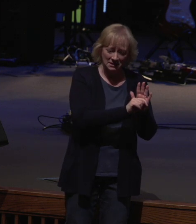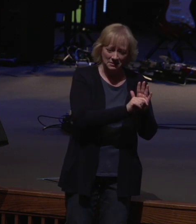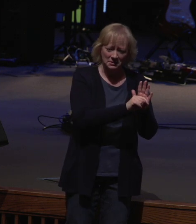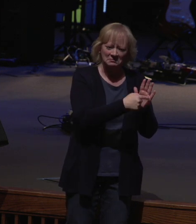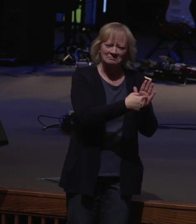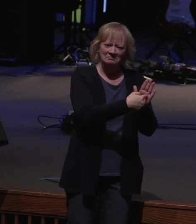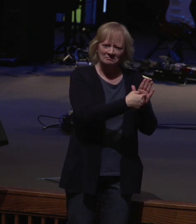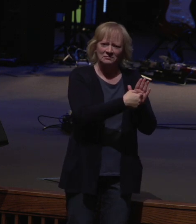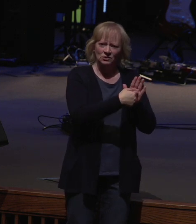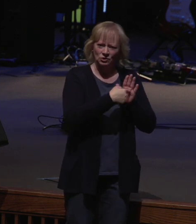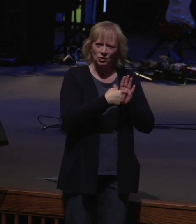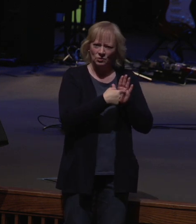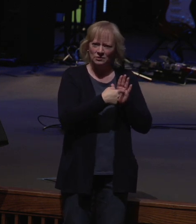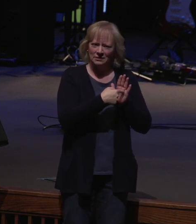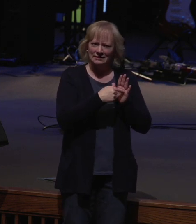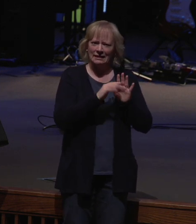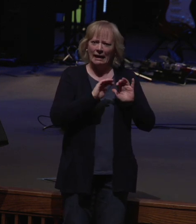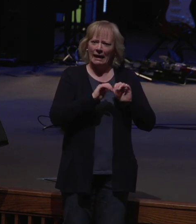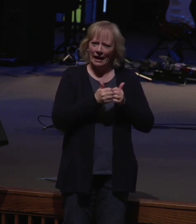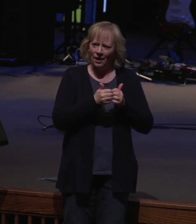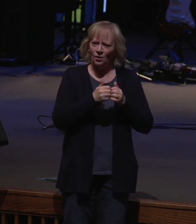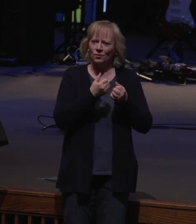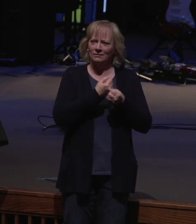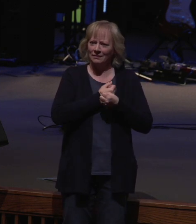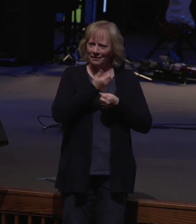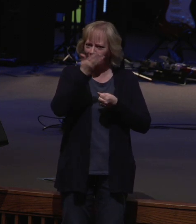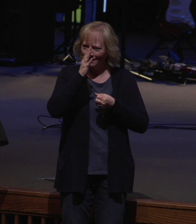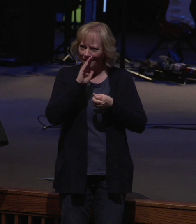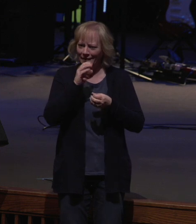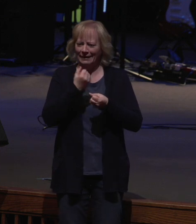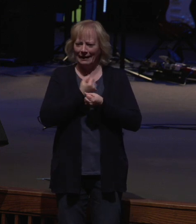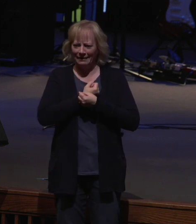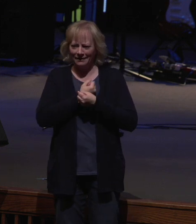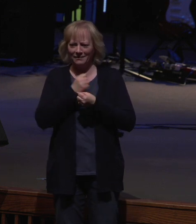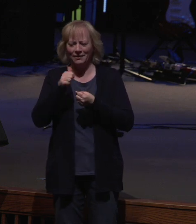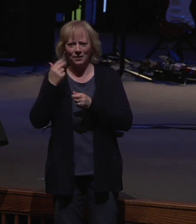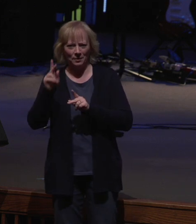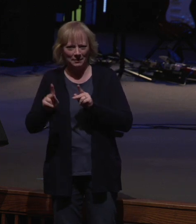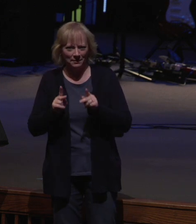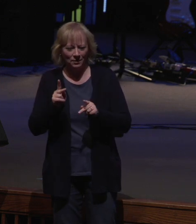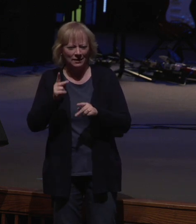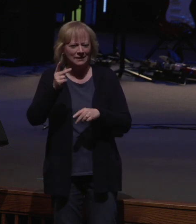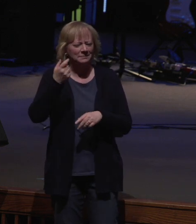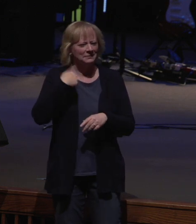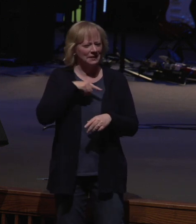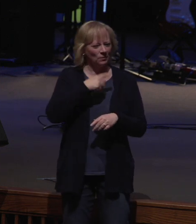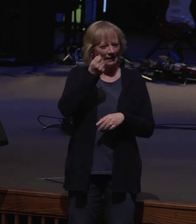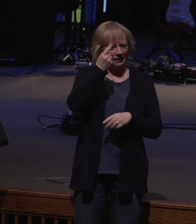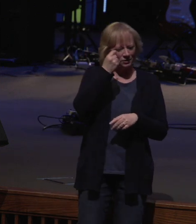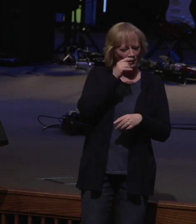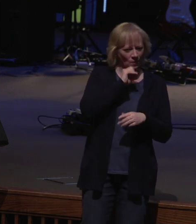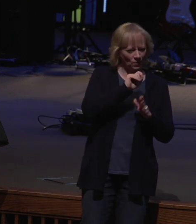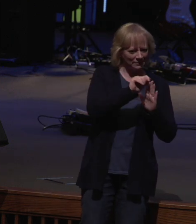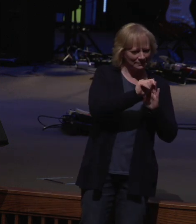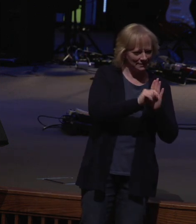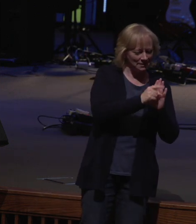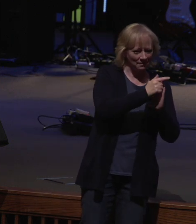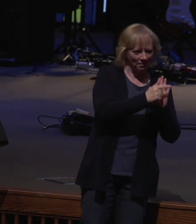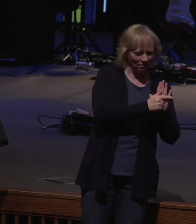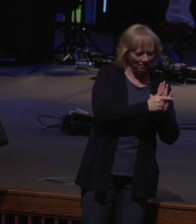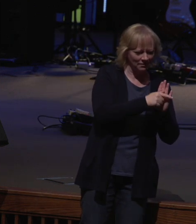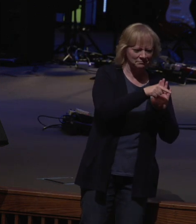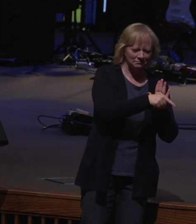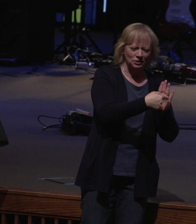good picture of how to do that. Knowing the Old Testament law helps us to understand how to do those